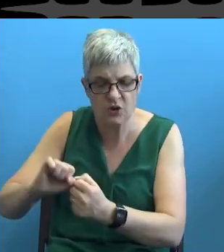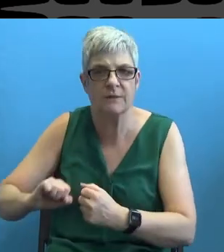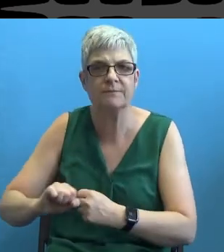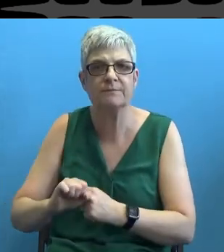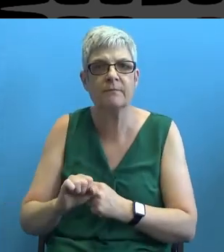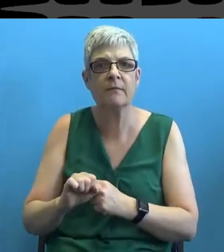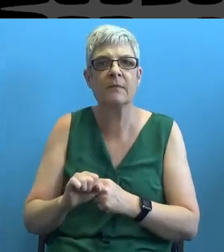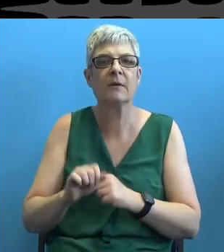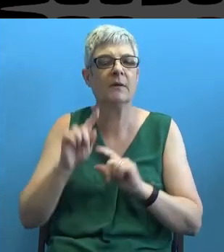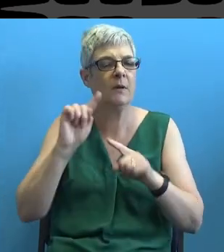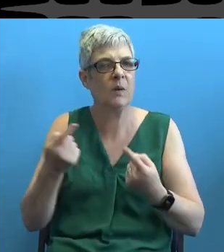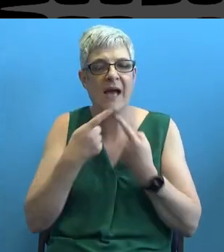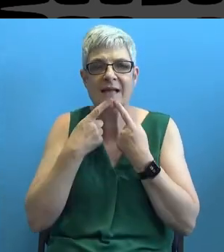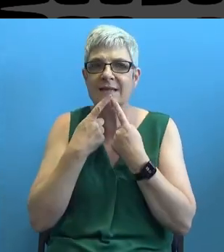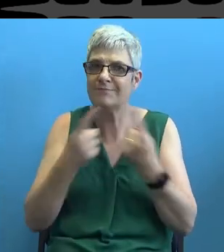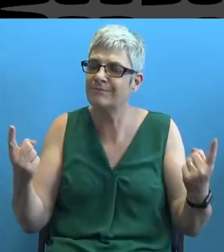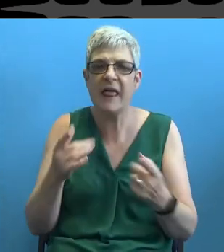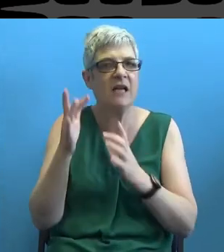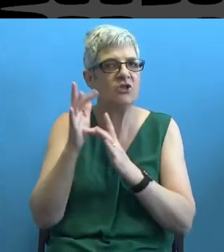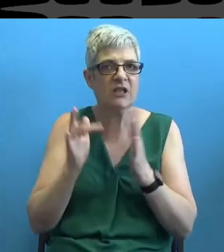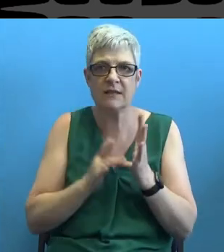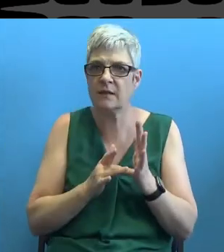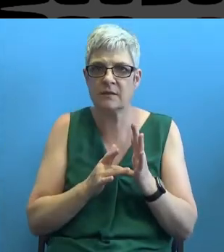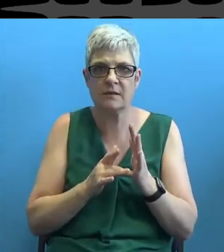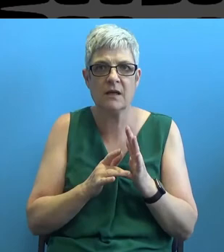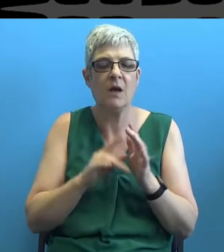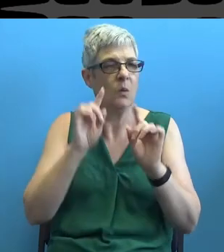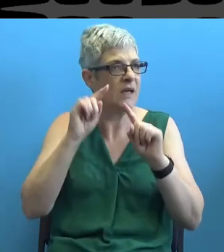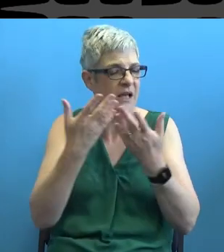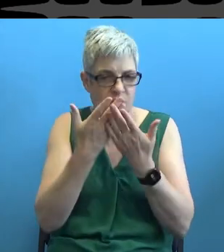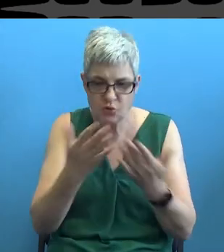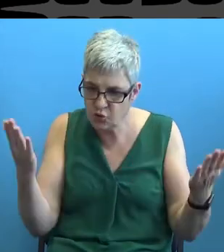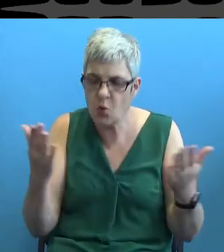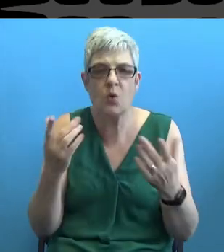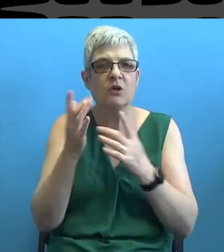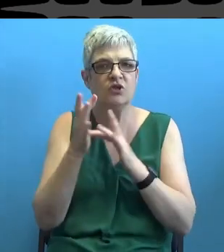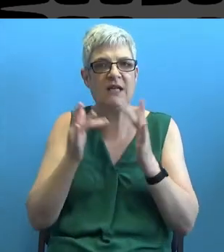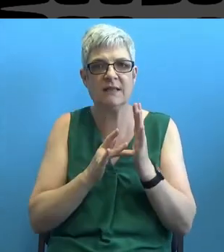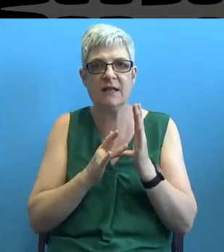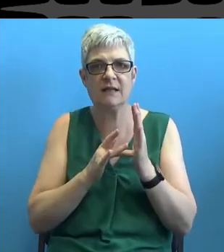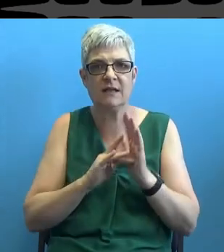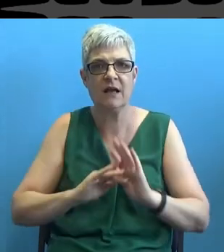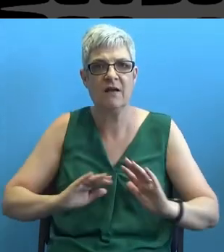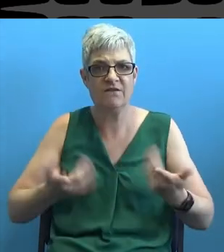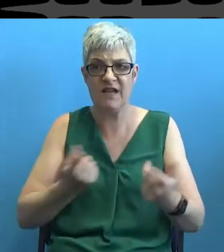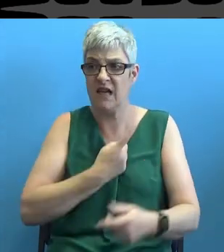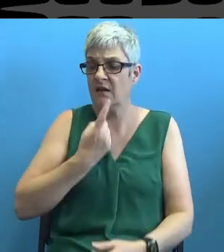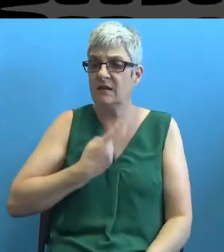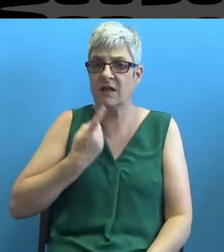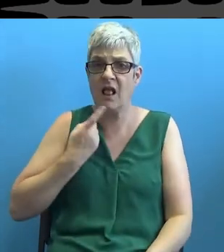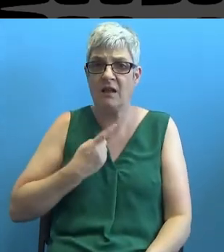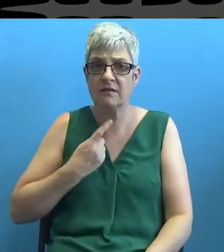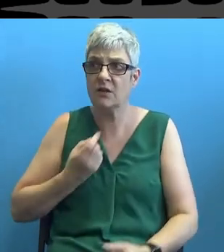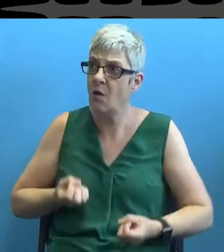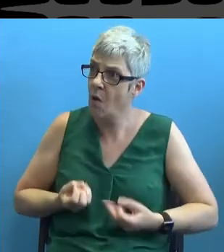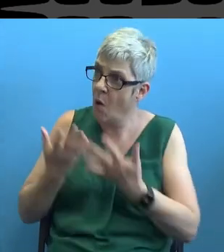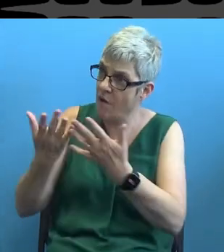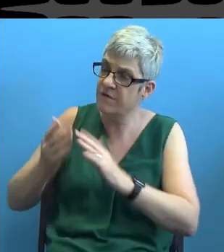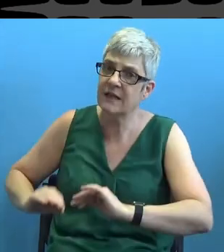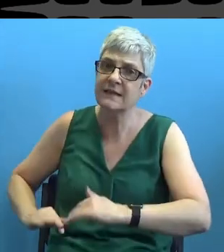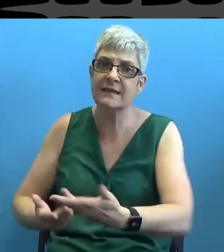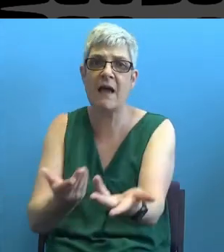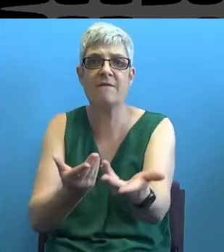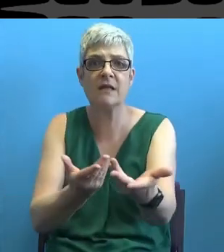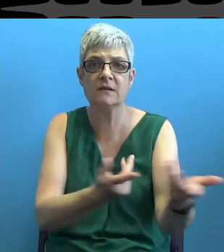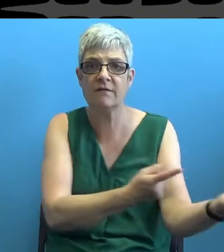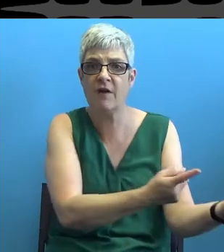We cannot declare Jesus, we cannot show Jesus without making ourselves and offering ourselves to be the servants